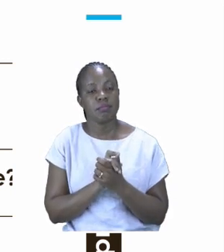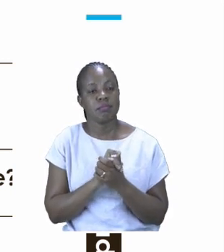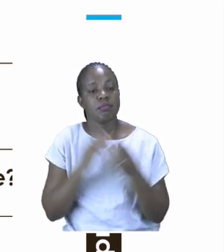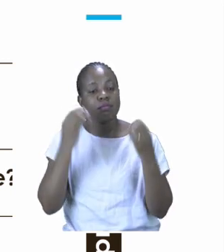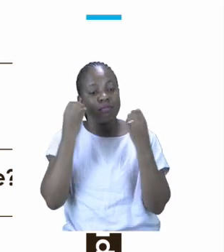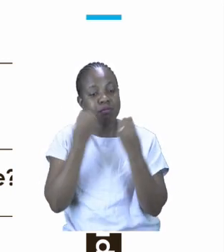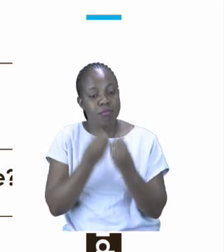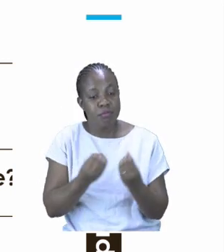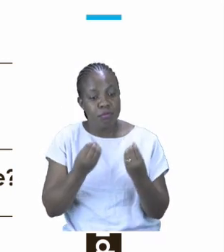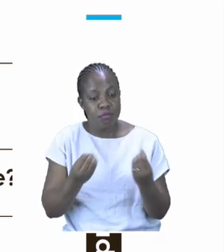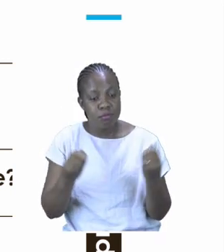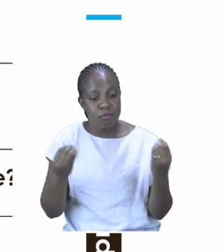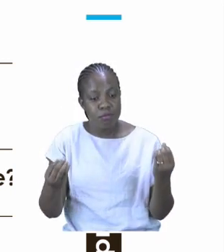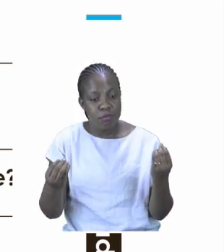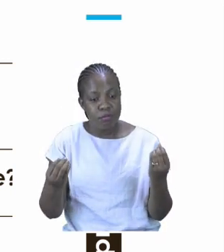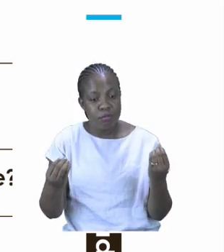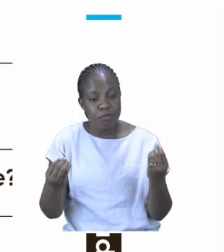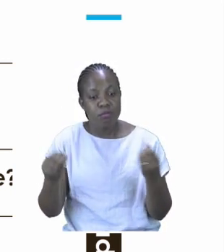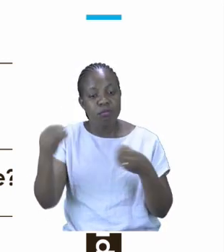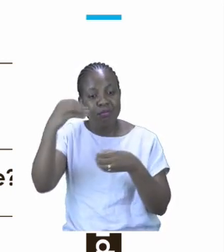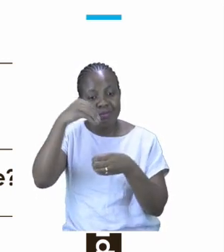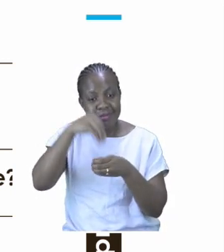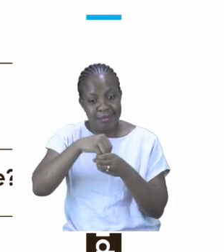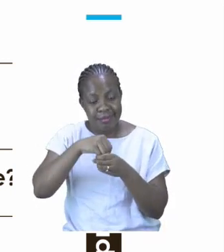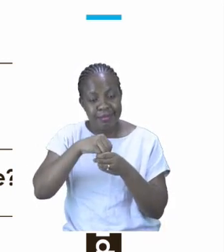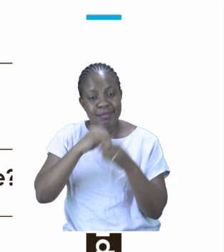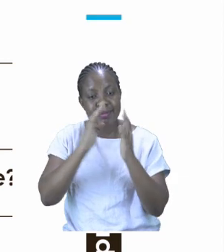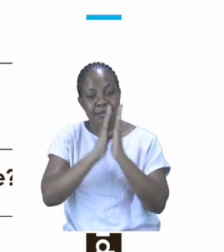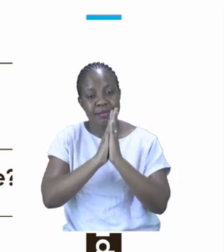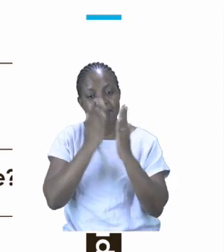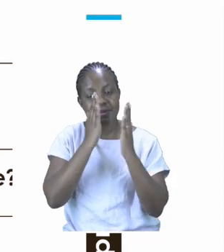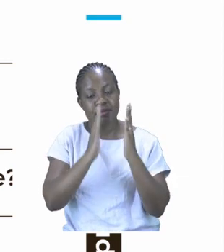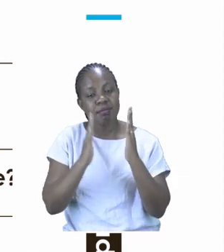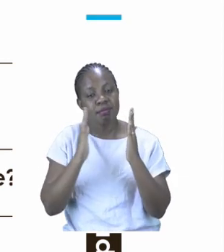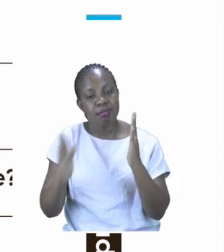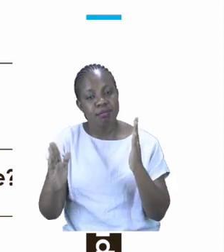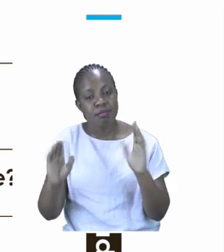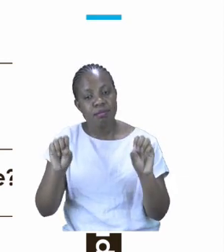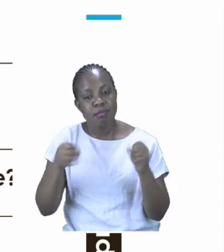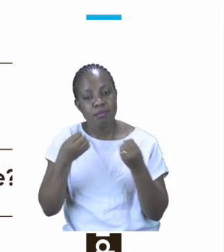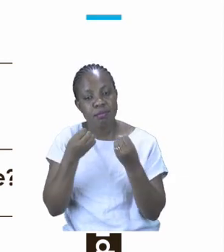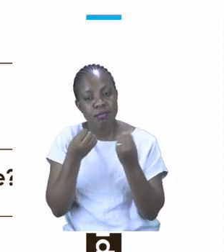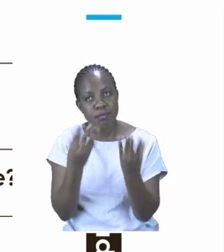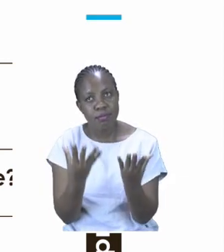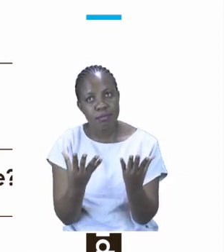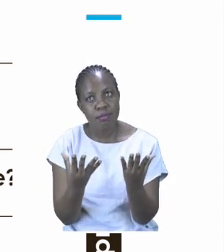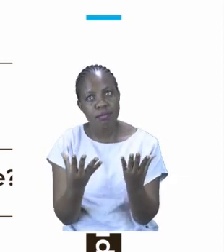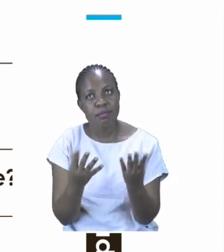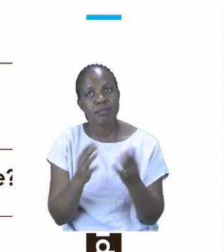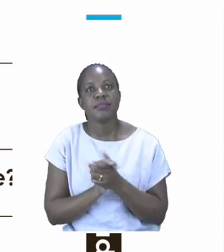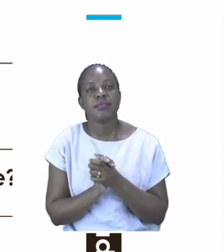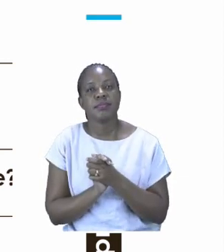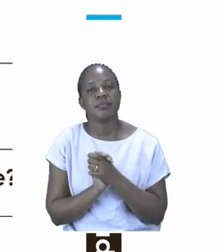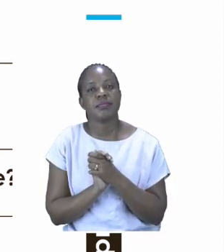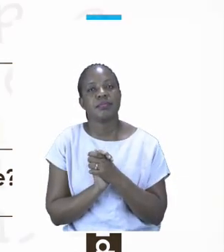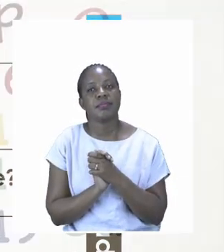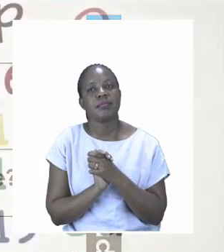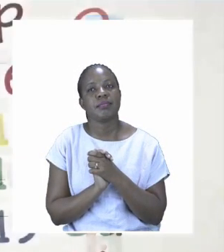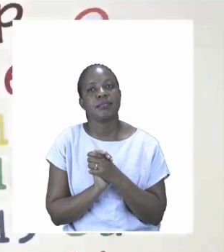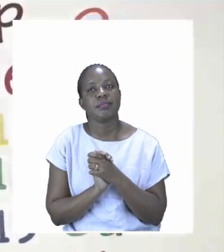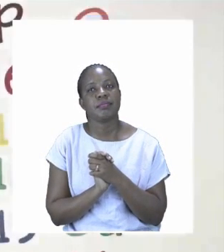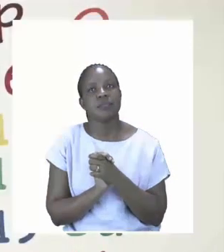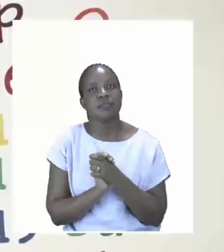this library? Now let us take a look at the board. I have two very important things I would like to show